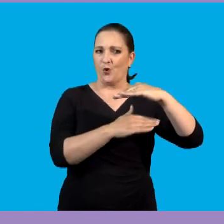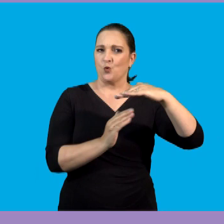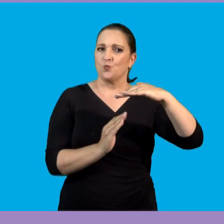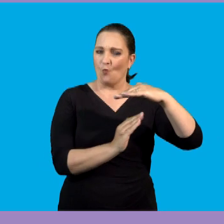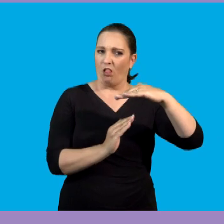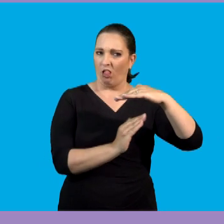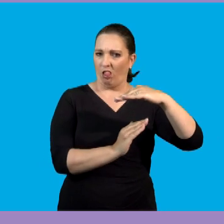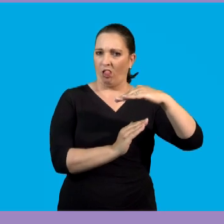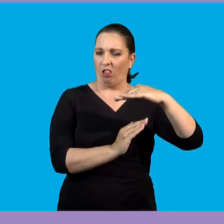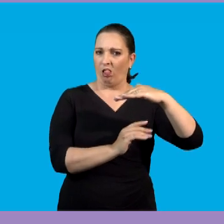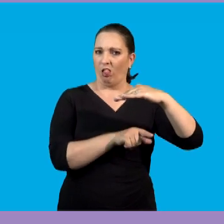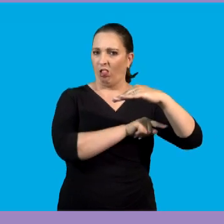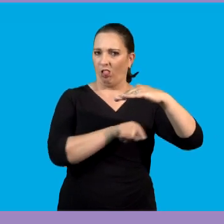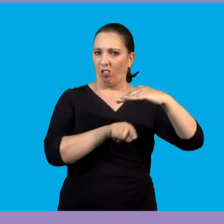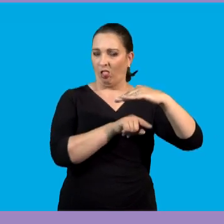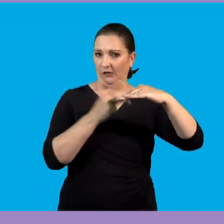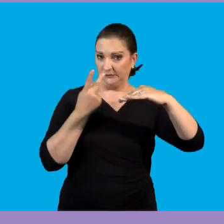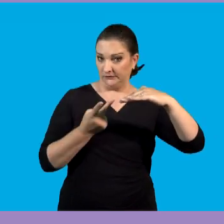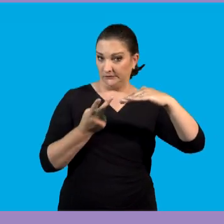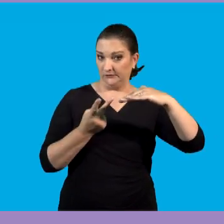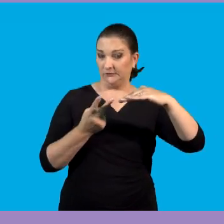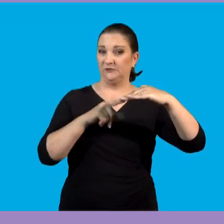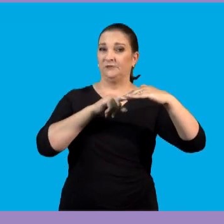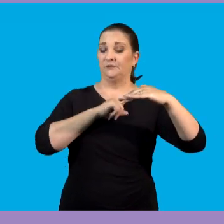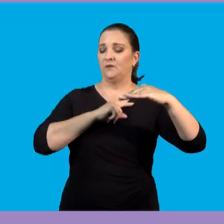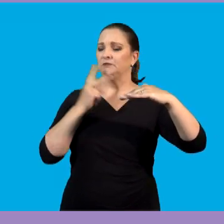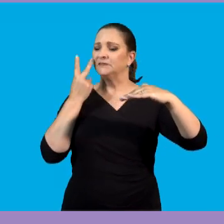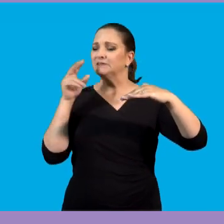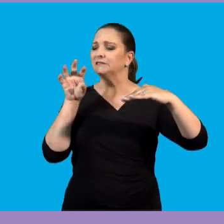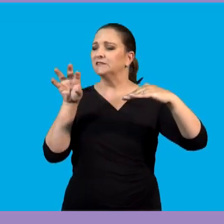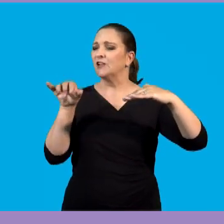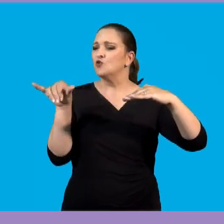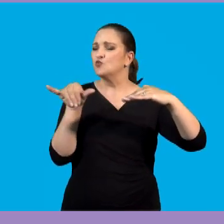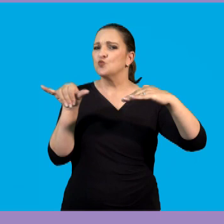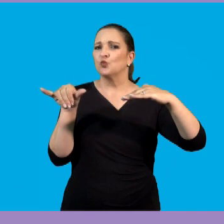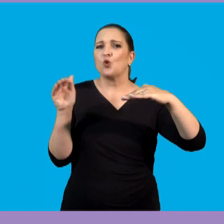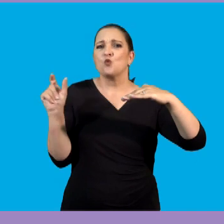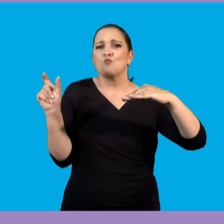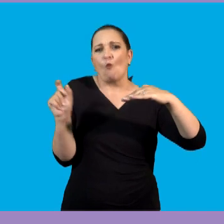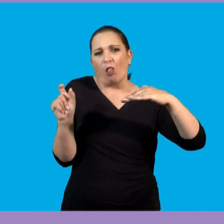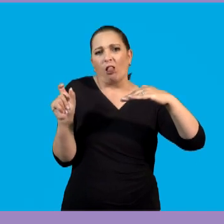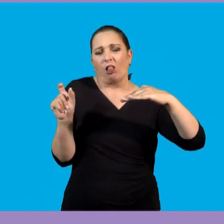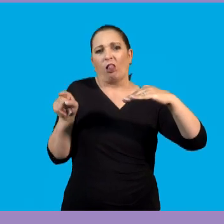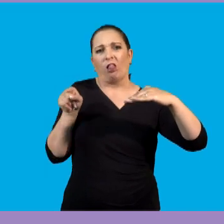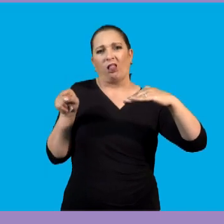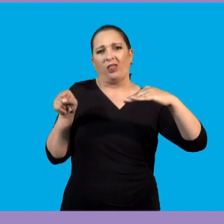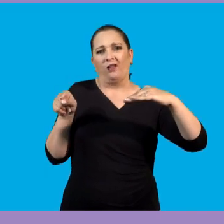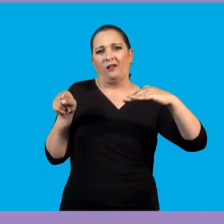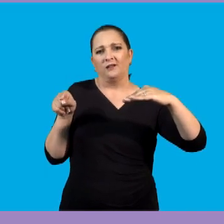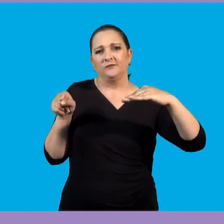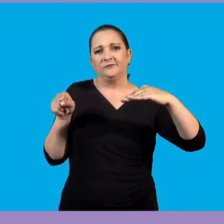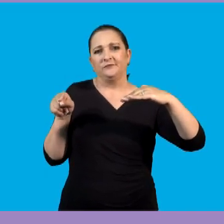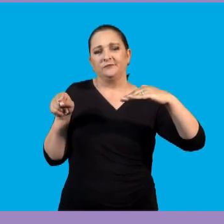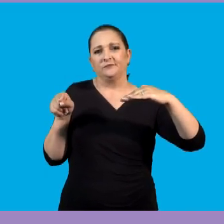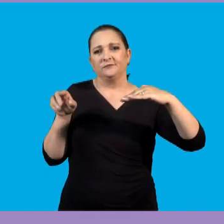QR, it is the smallest side of this triangle on the left-hand side. So let us go and look for the smallest